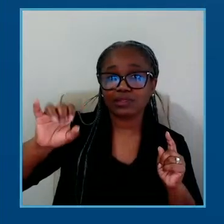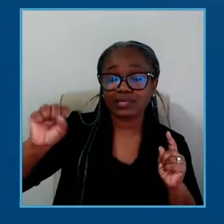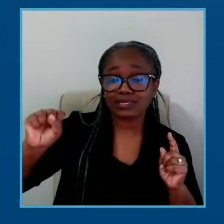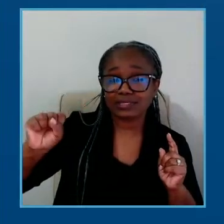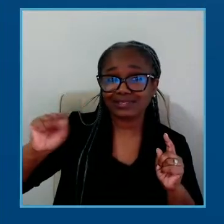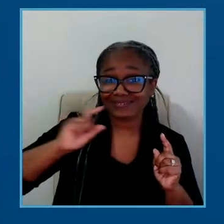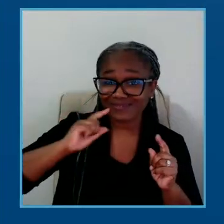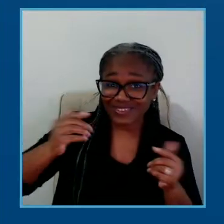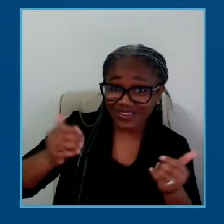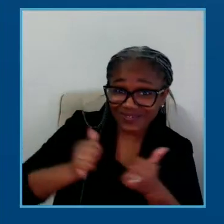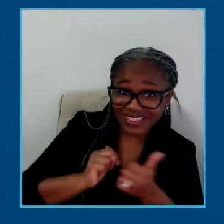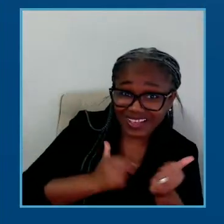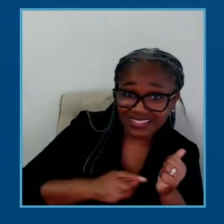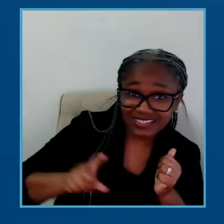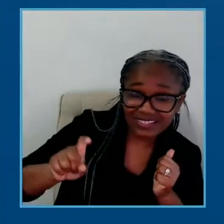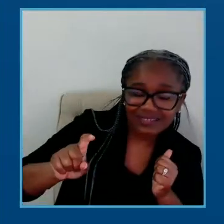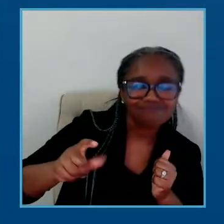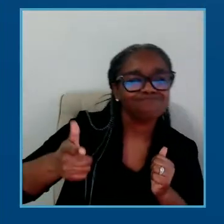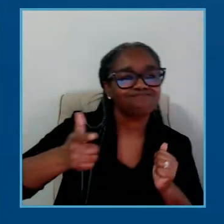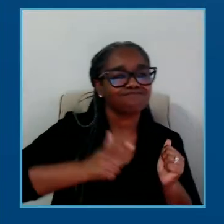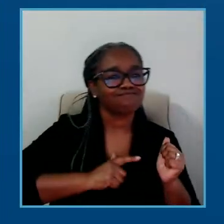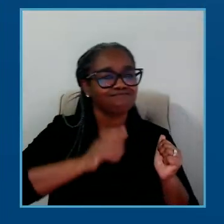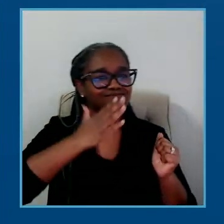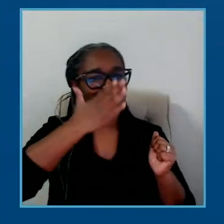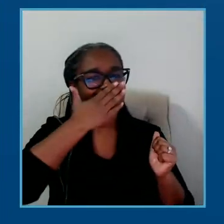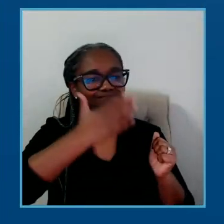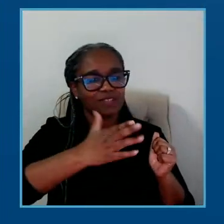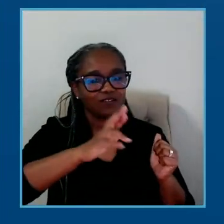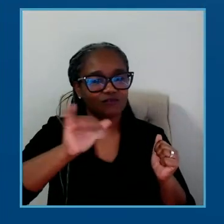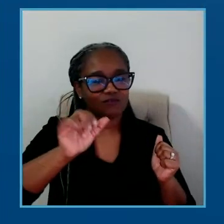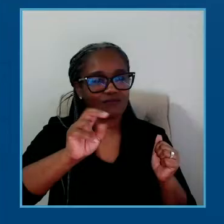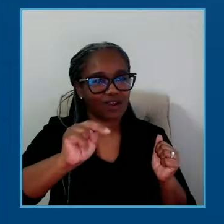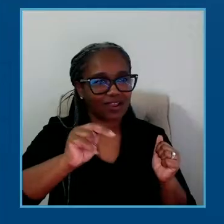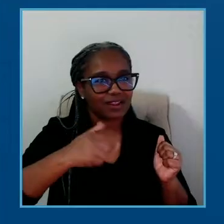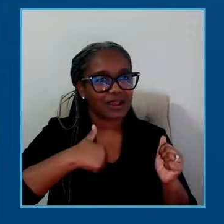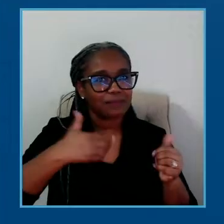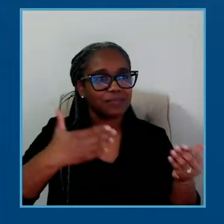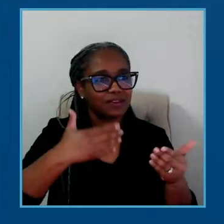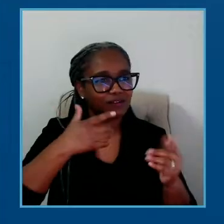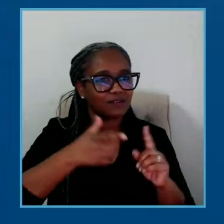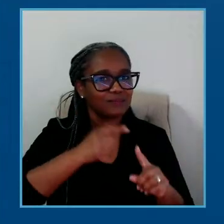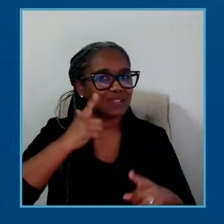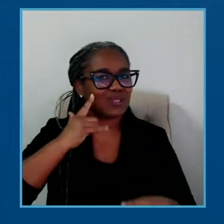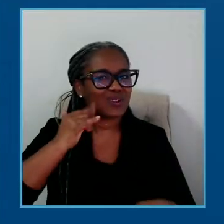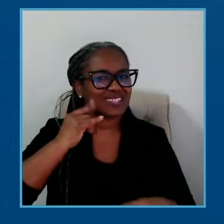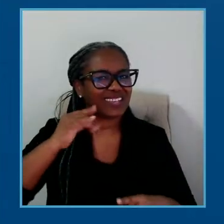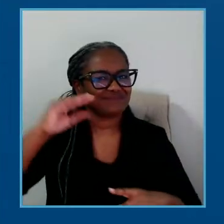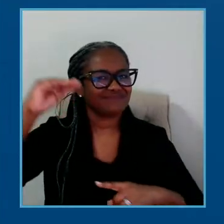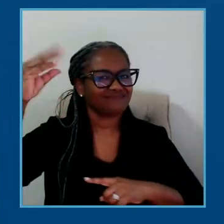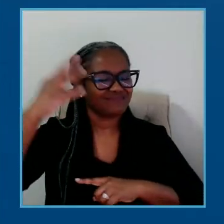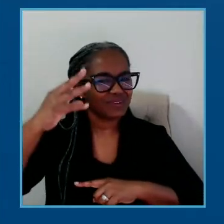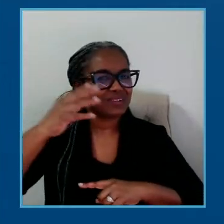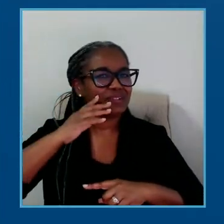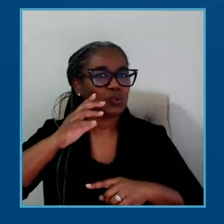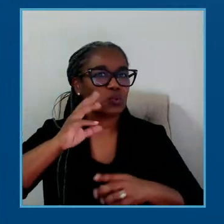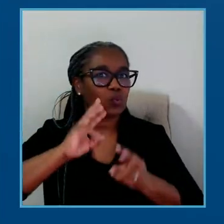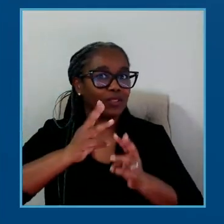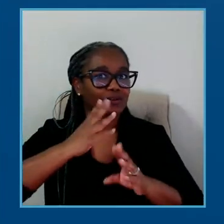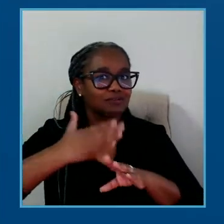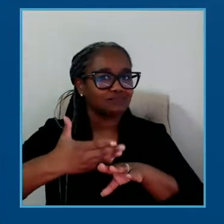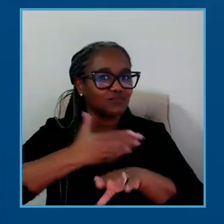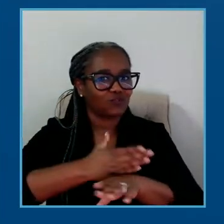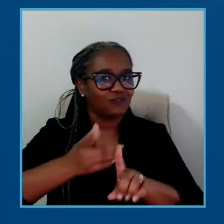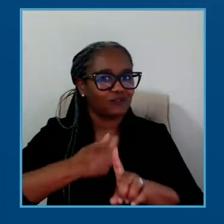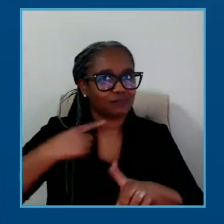Los Angeles, where it is a good 76 degrees, not 98 like it was over the weekend. I want to thank everybody for joining